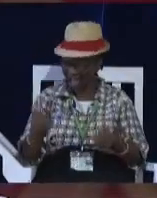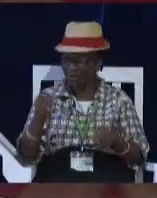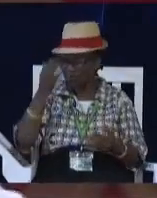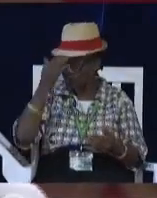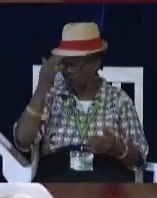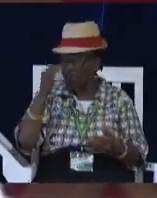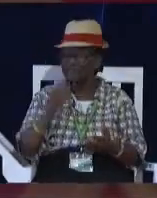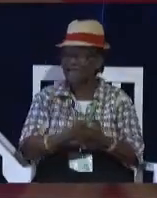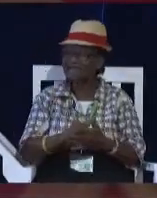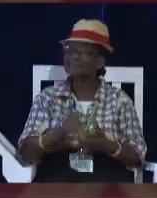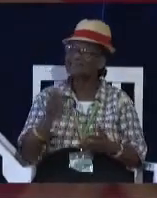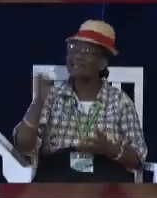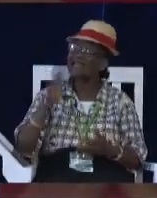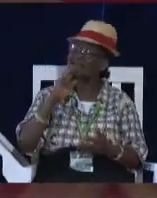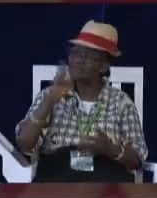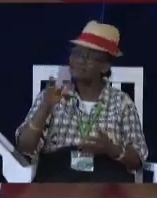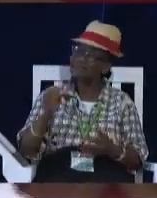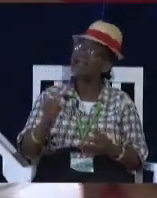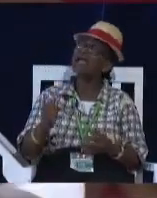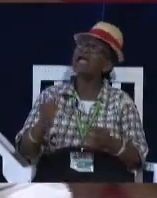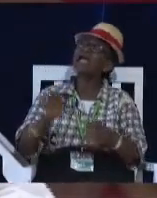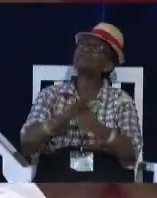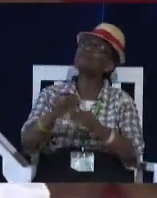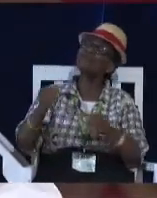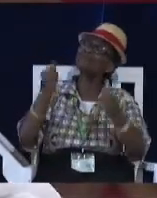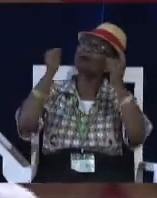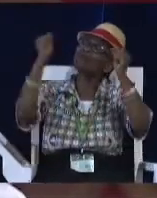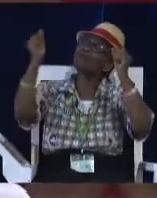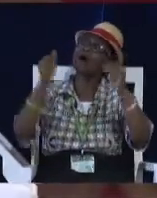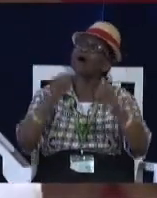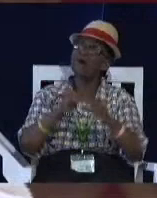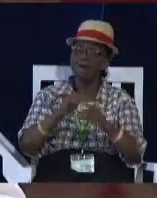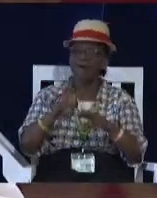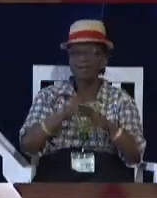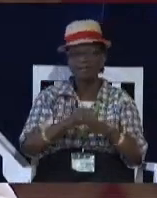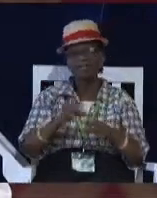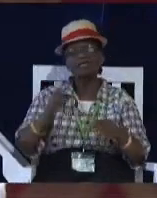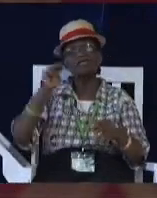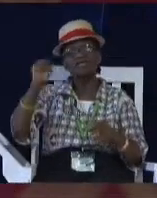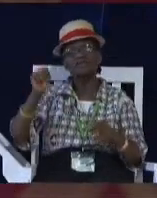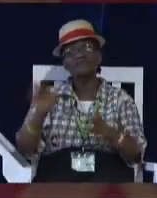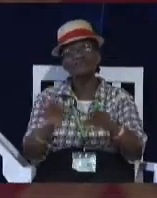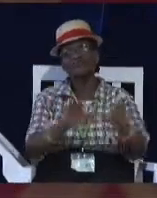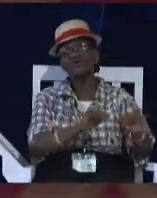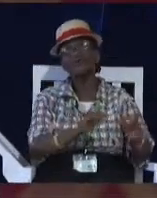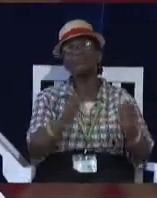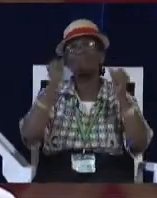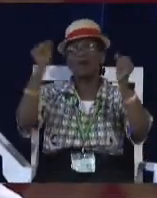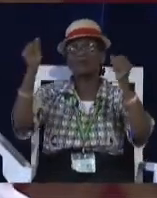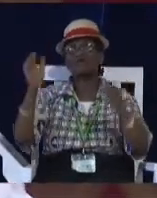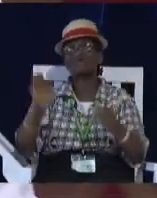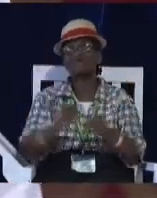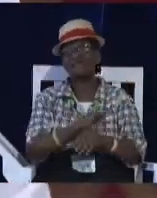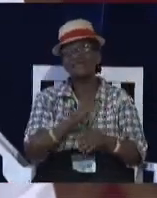flowing so mightily, that even if we can just touch him,